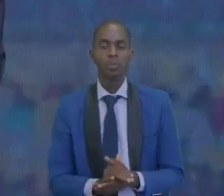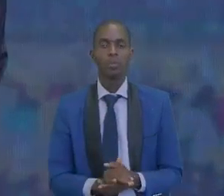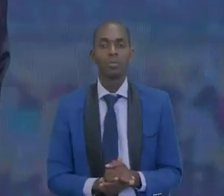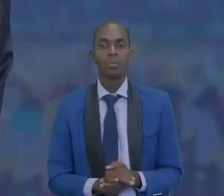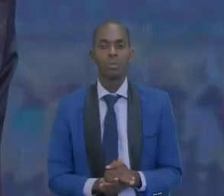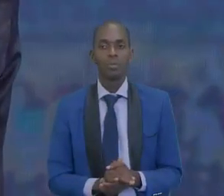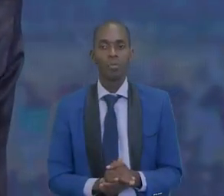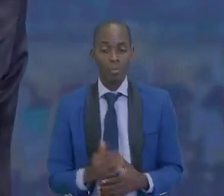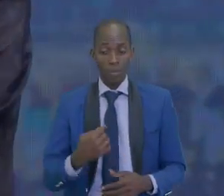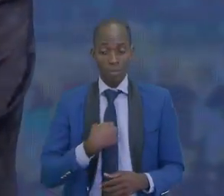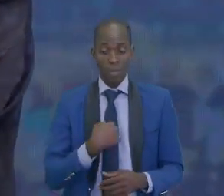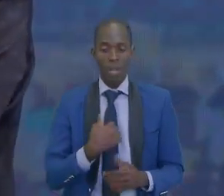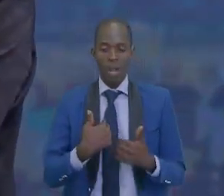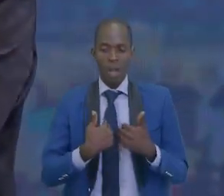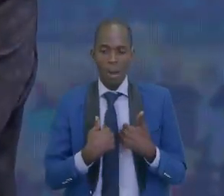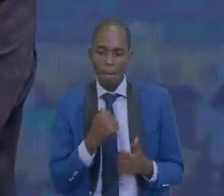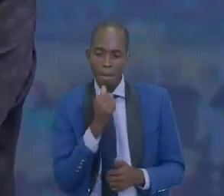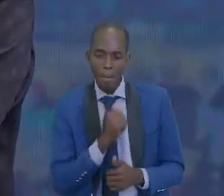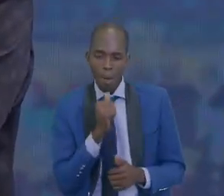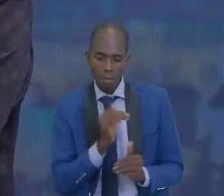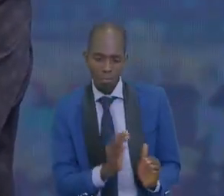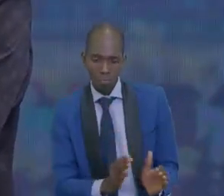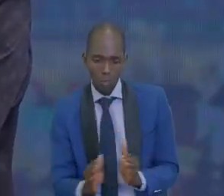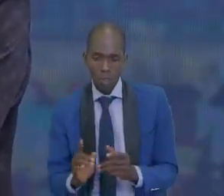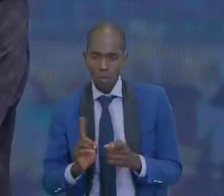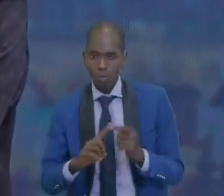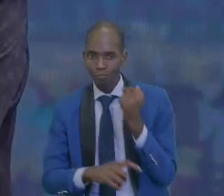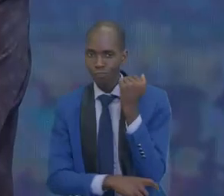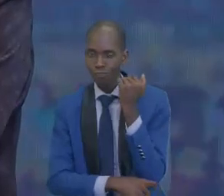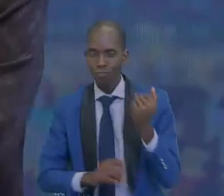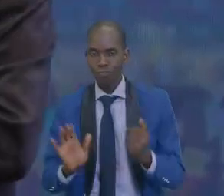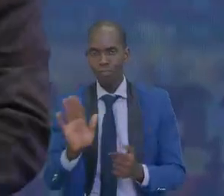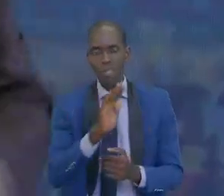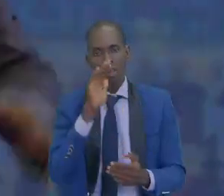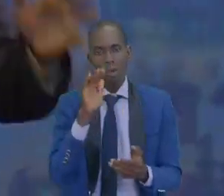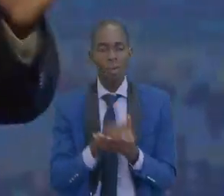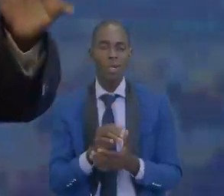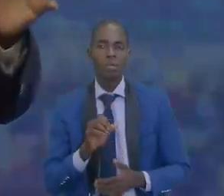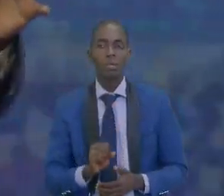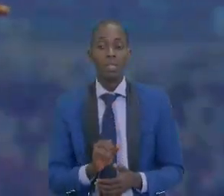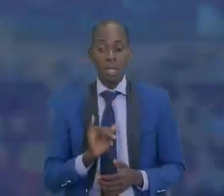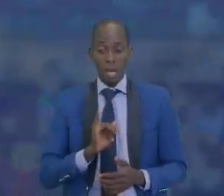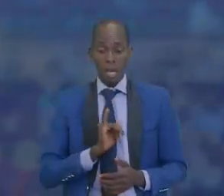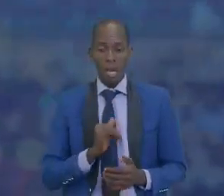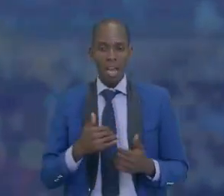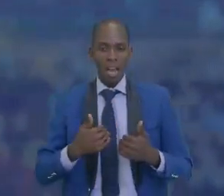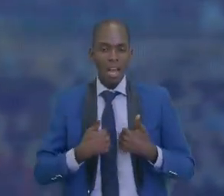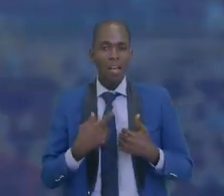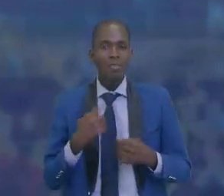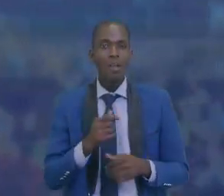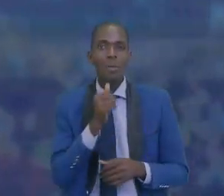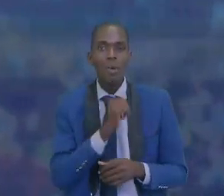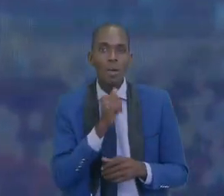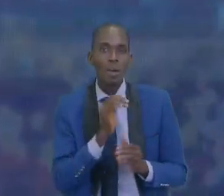I have a private agenda to take their wife. I have the private